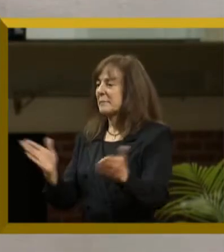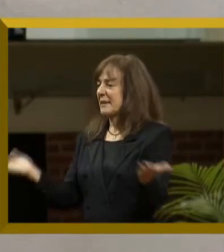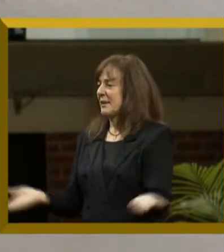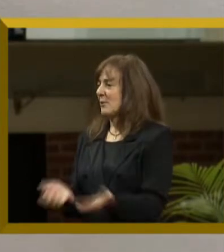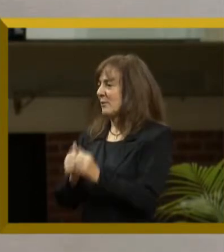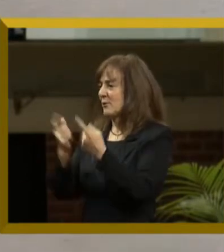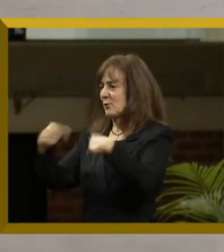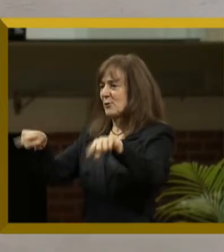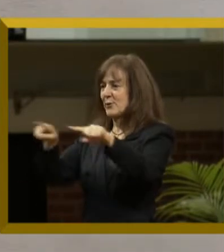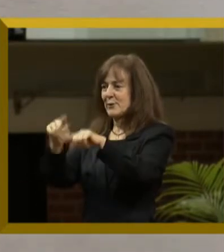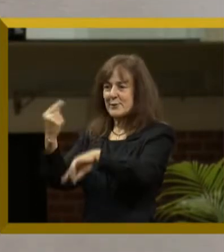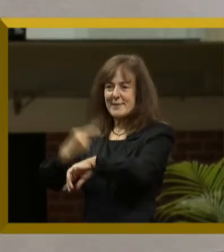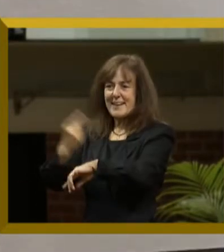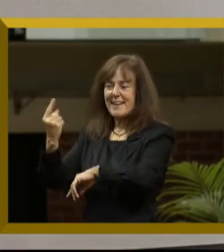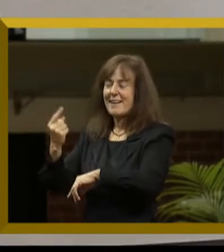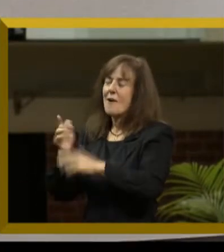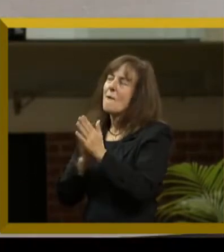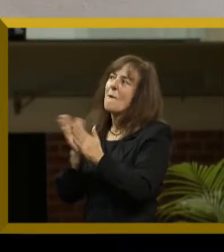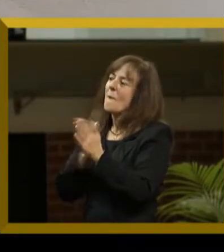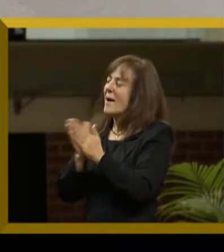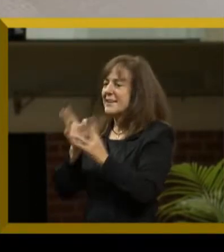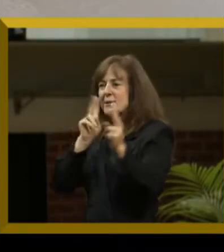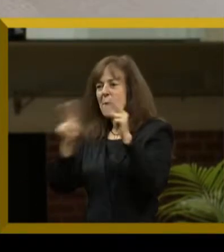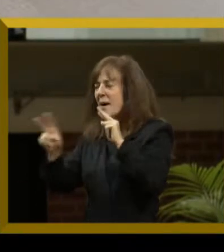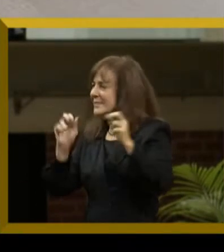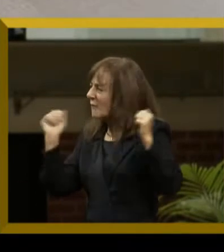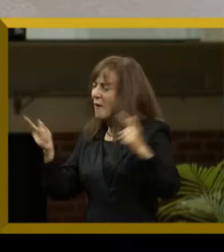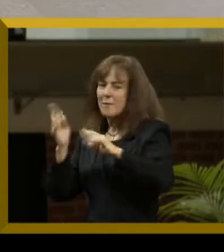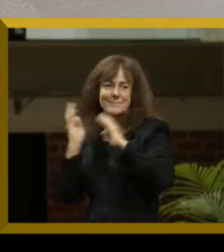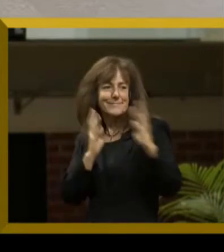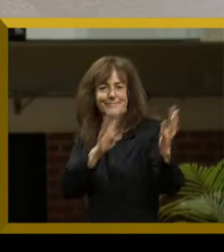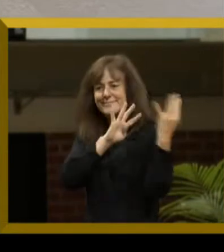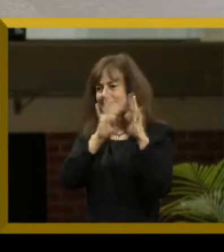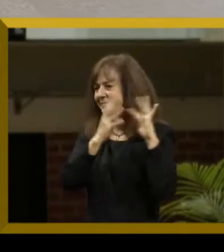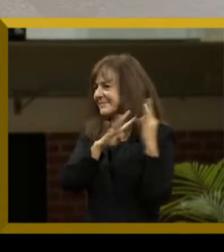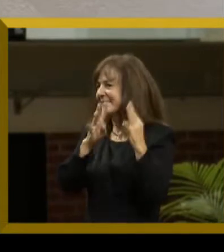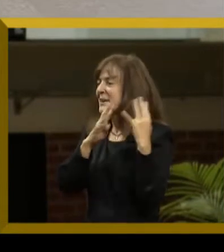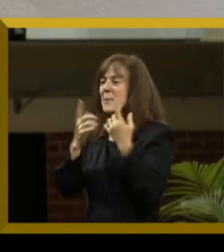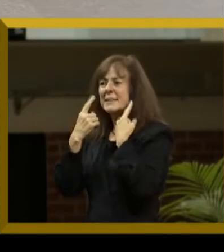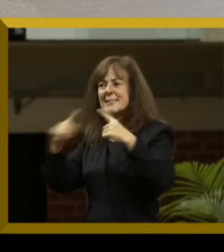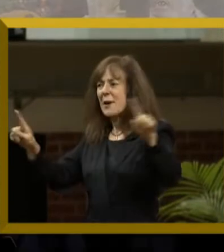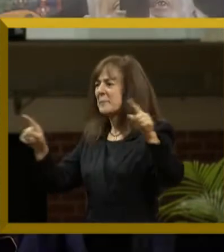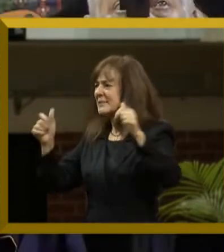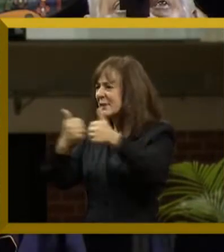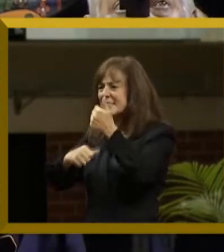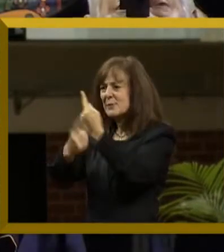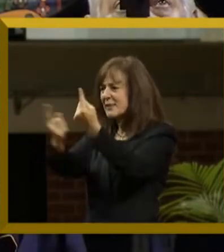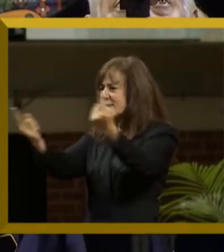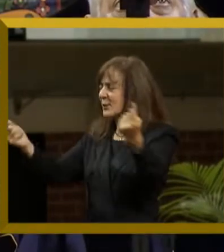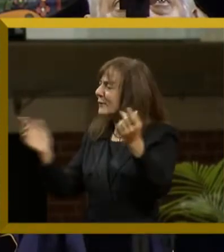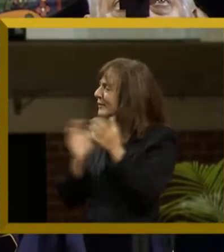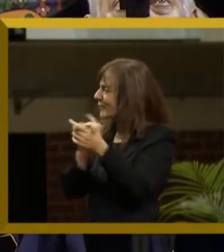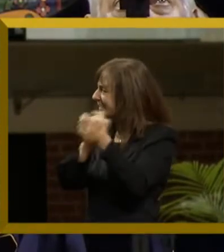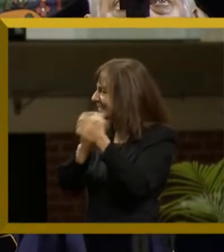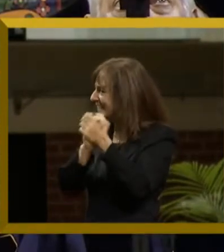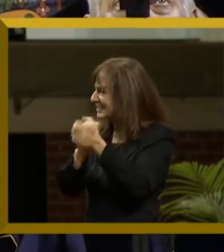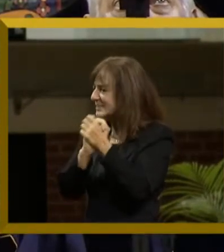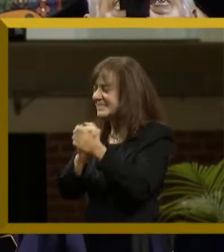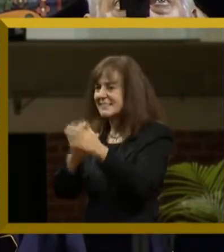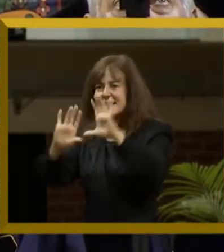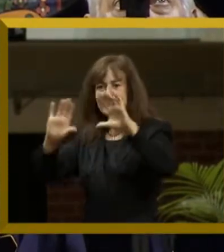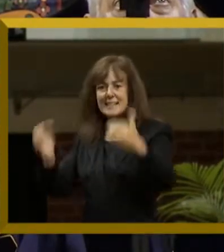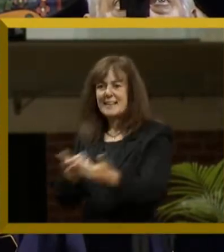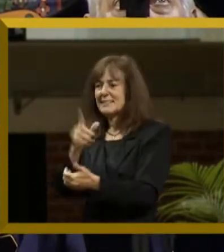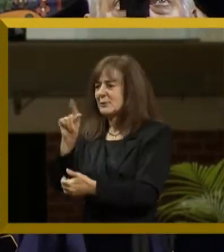with you today. I can't wait to watch all the great things that you're going to accomplish. Congratulations,